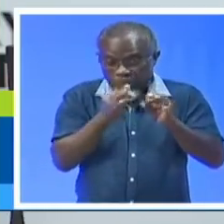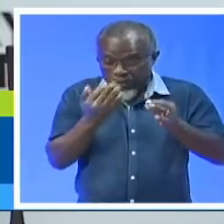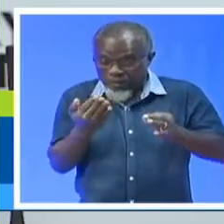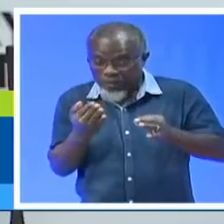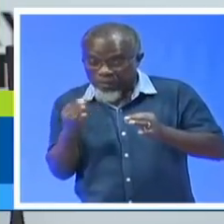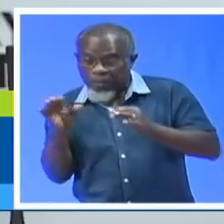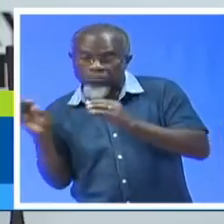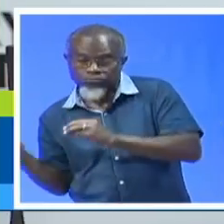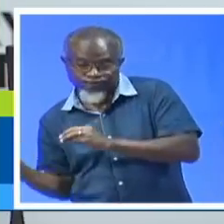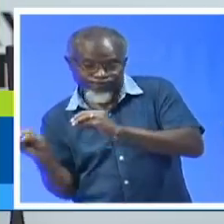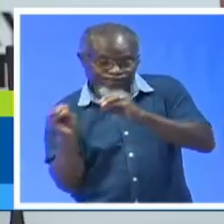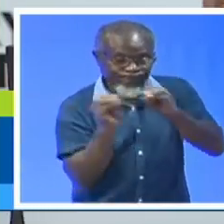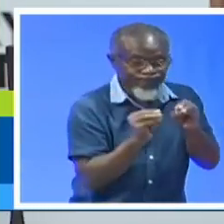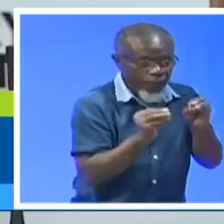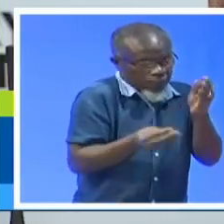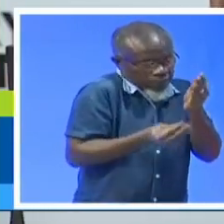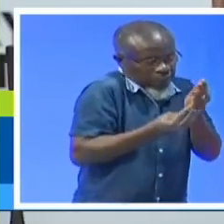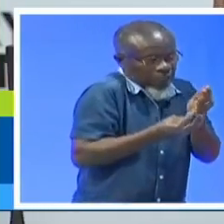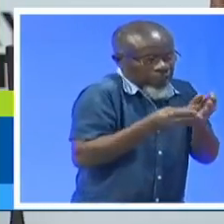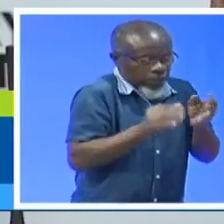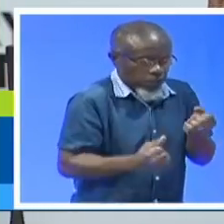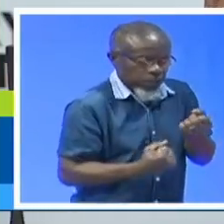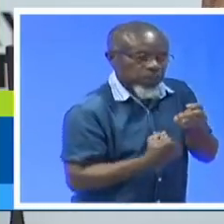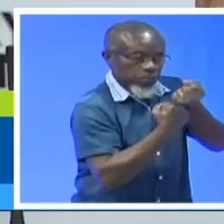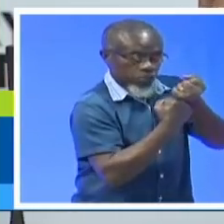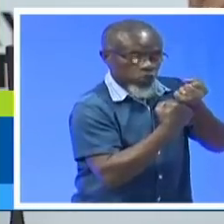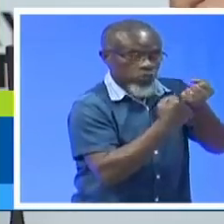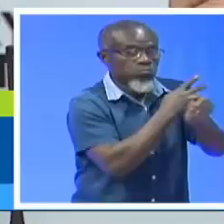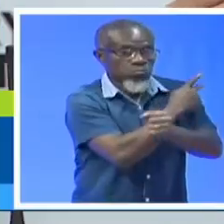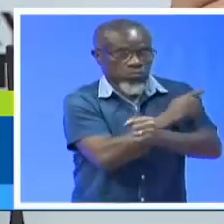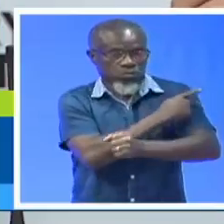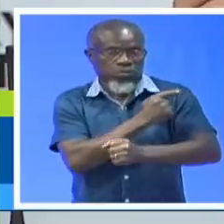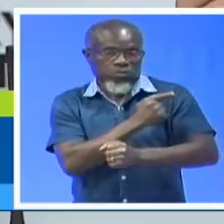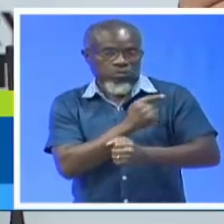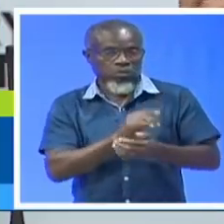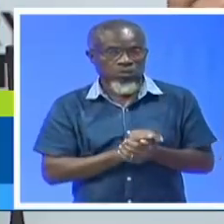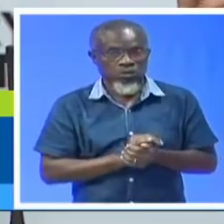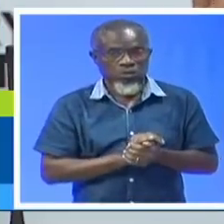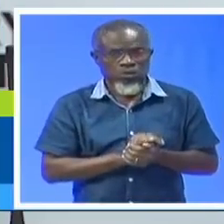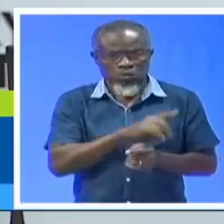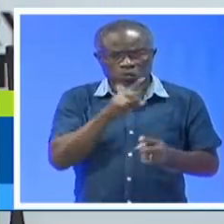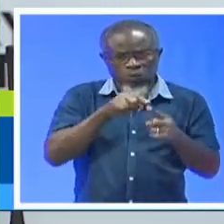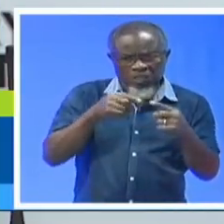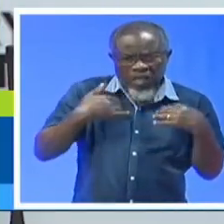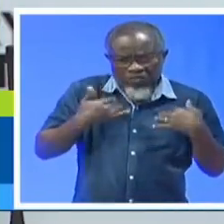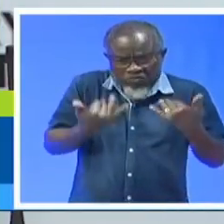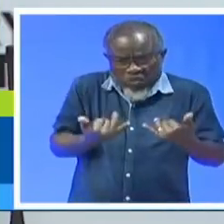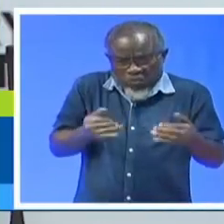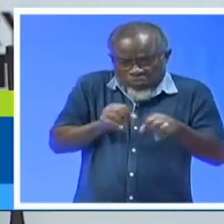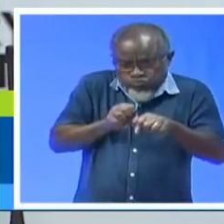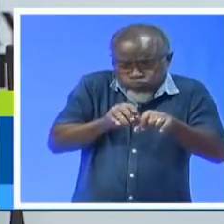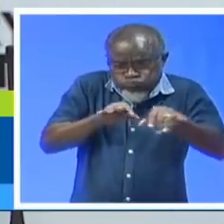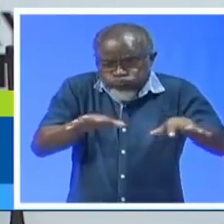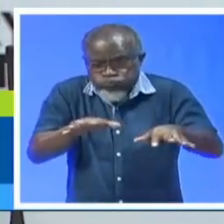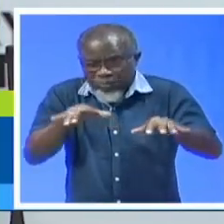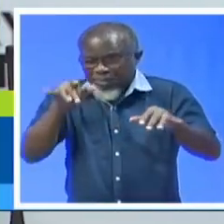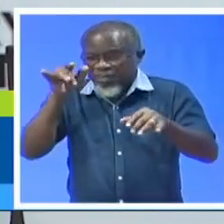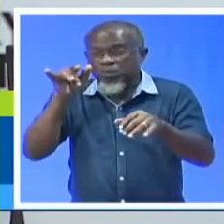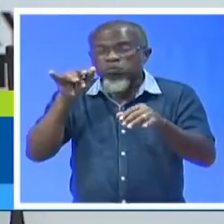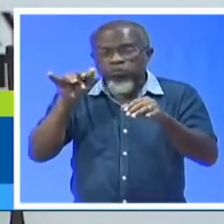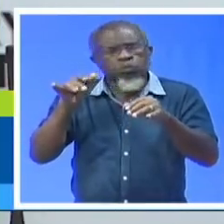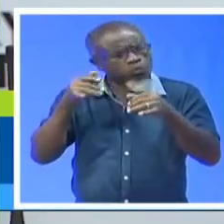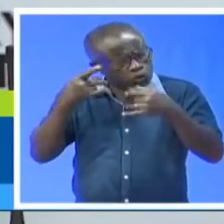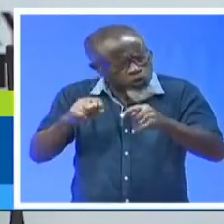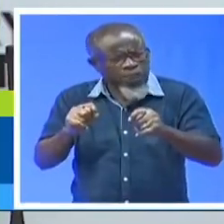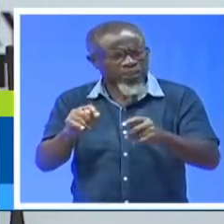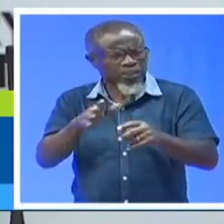And that is one way in a pandemic, when things are not ideal, you still maintain an optimal